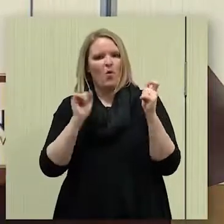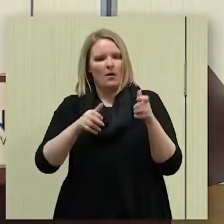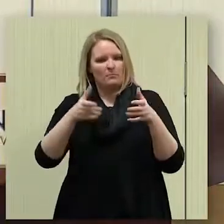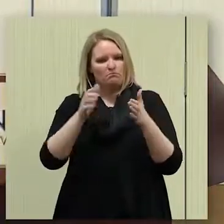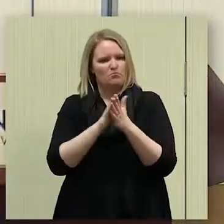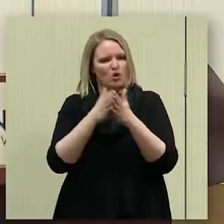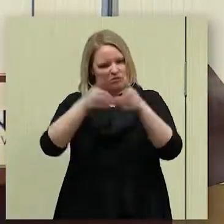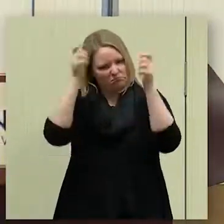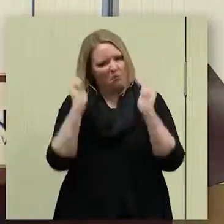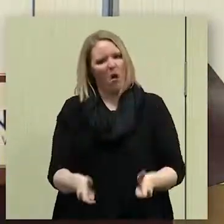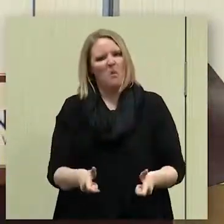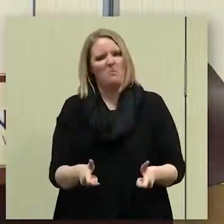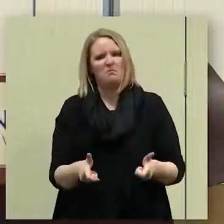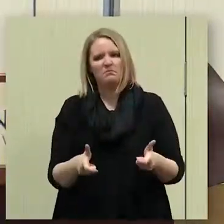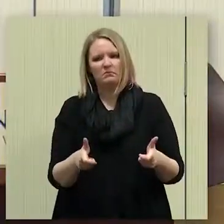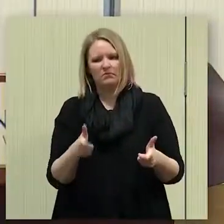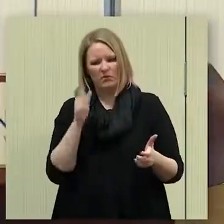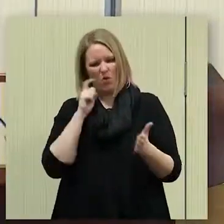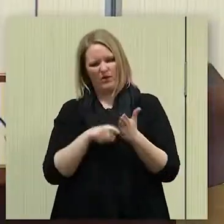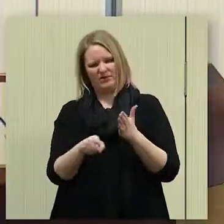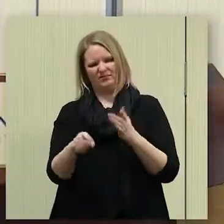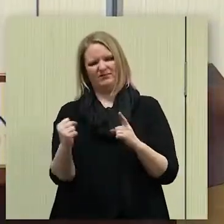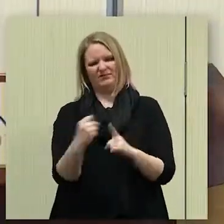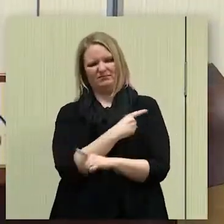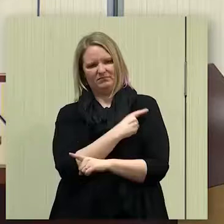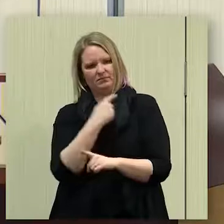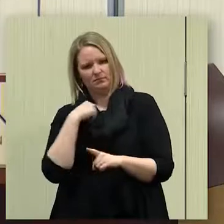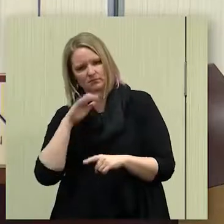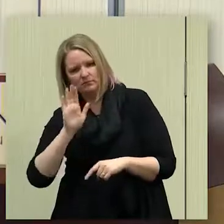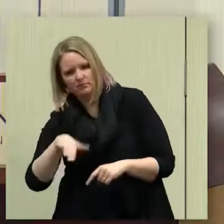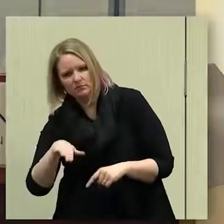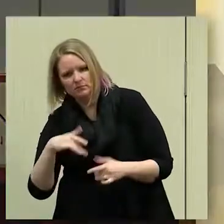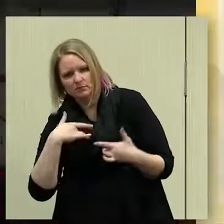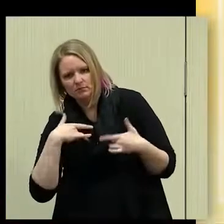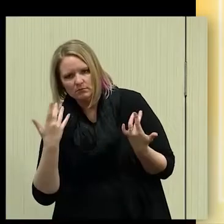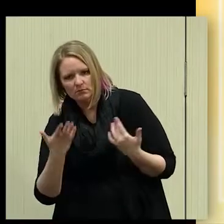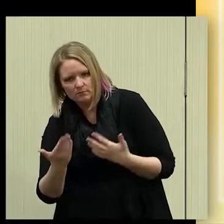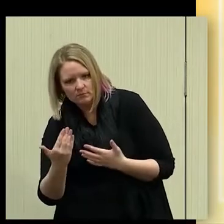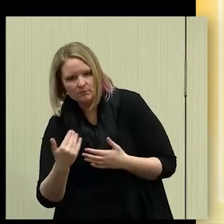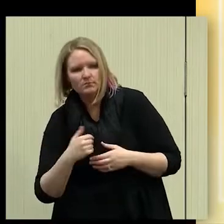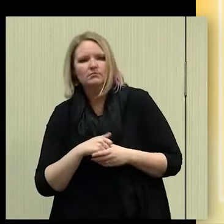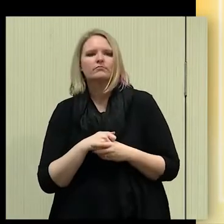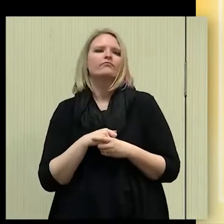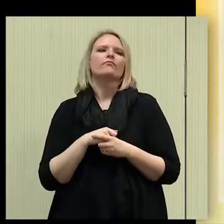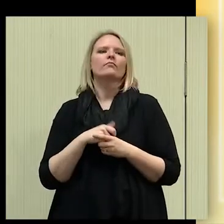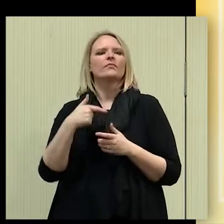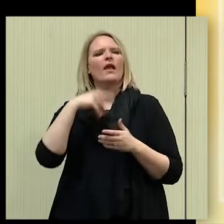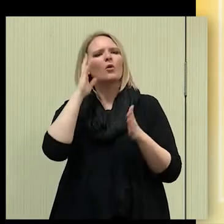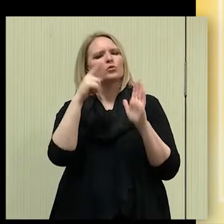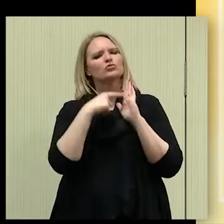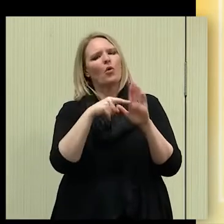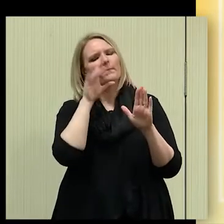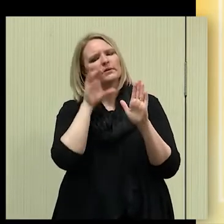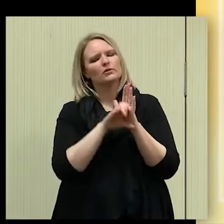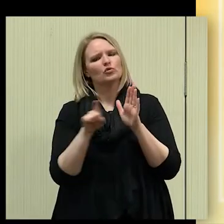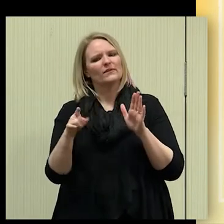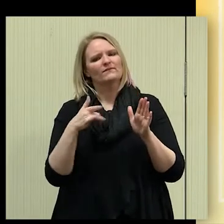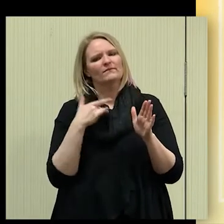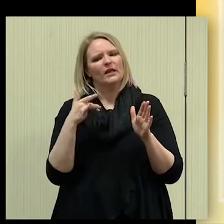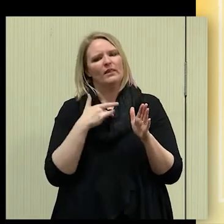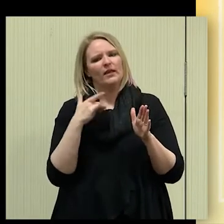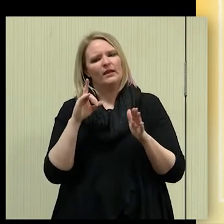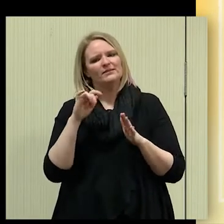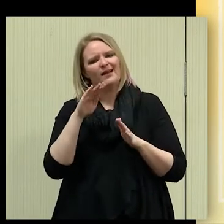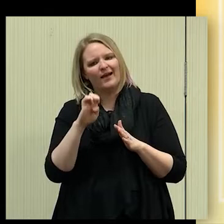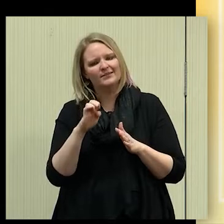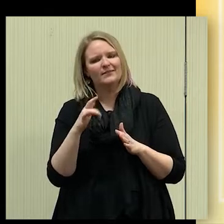or something is off. Checking in and finding out what's going on. We have things, I'll show you a picture of just these feeling dice or feeling